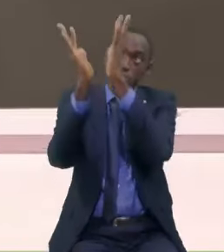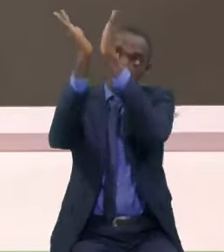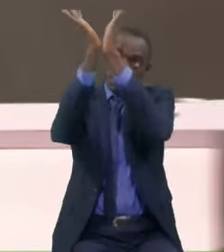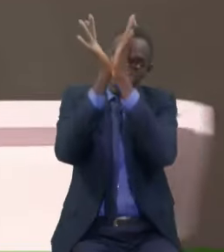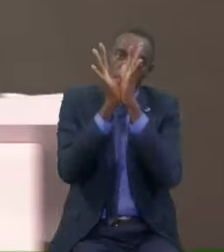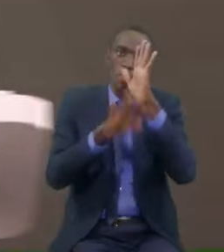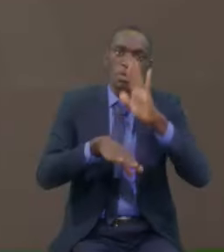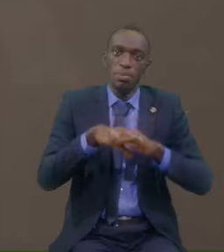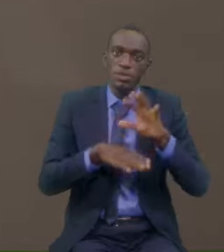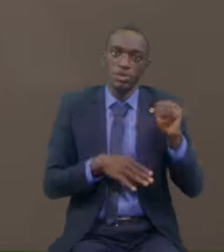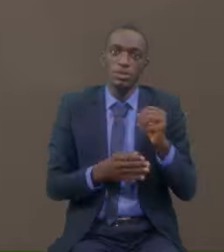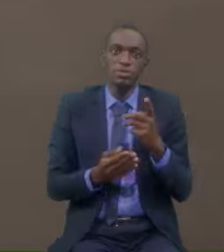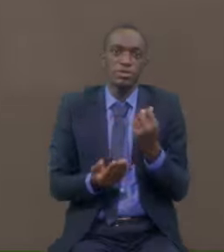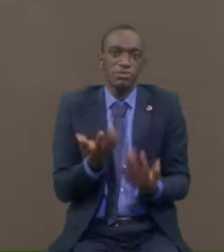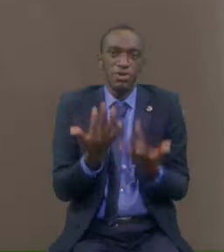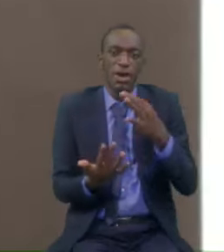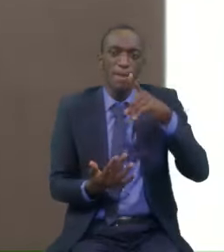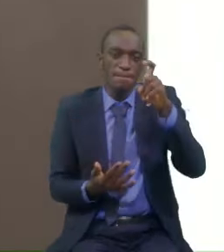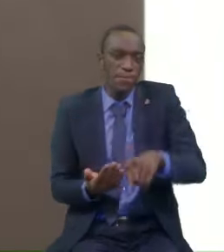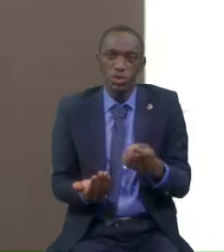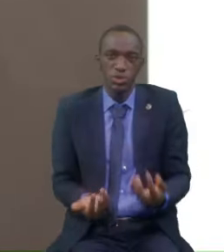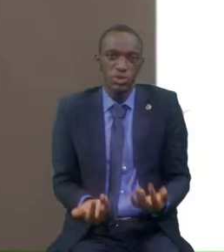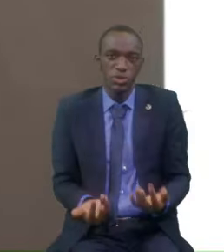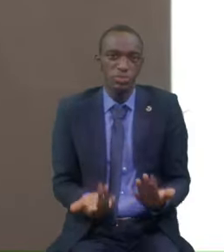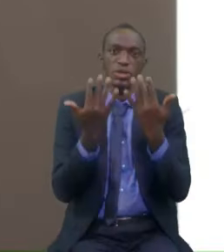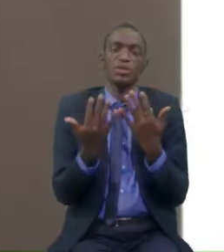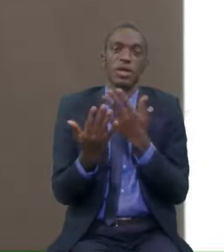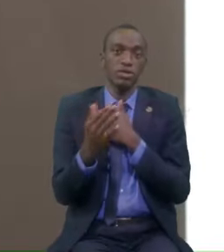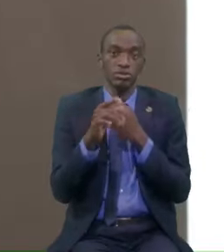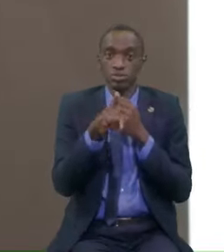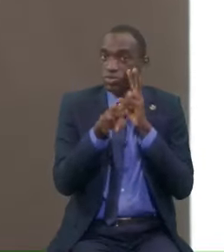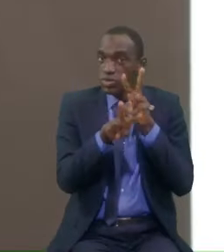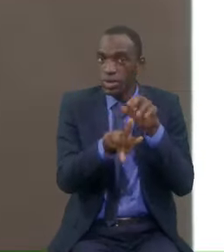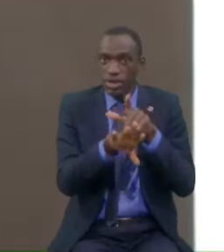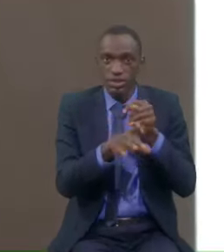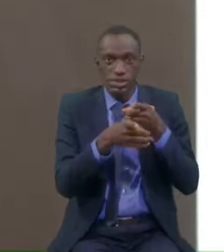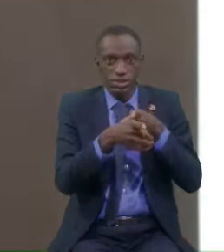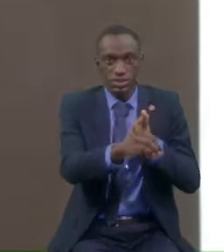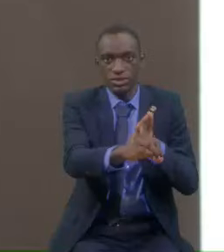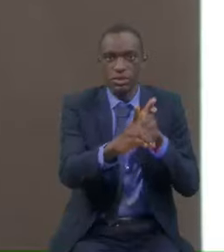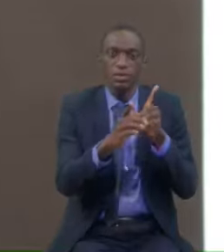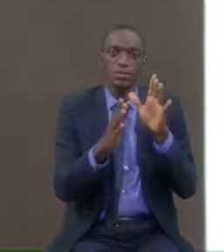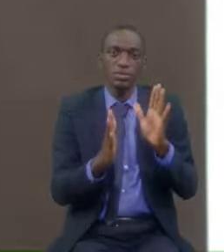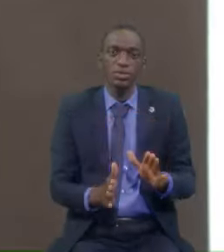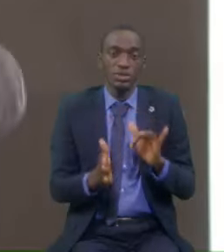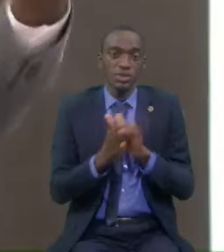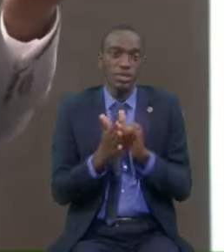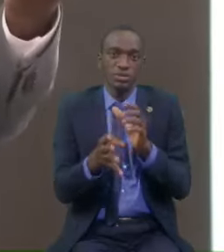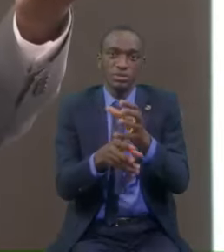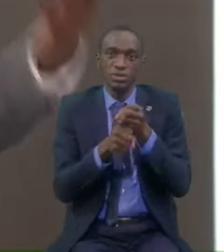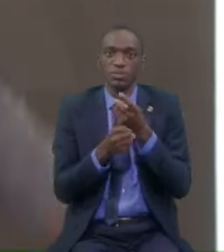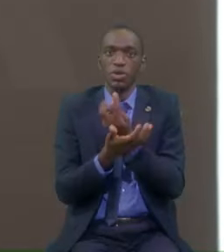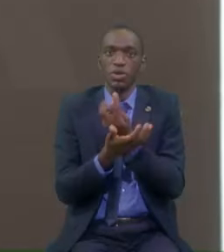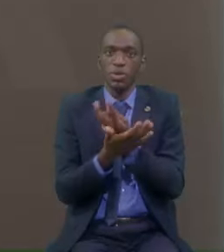those disciples that received the Holy Ghost. And the fire came with it. All the